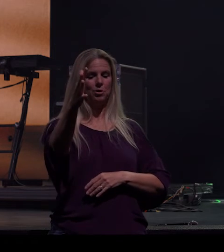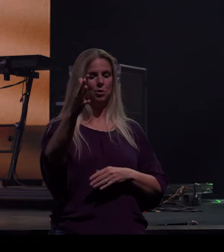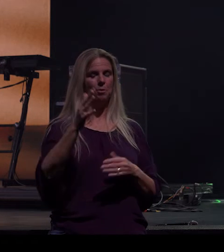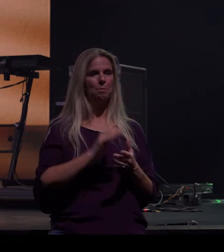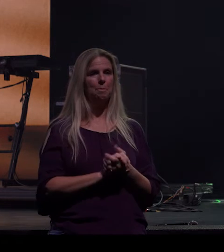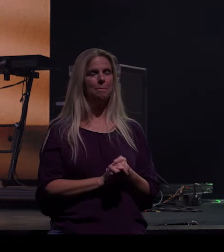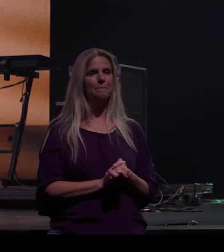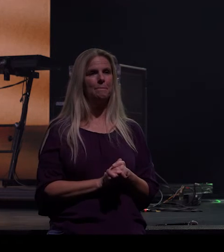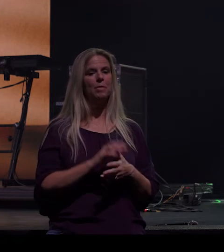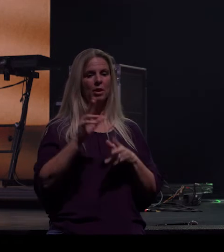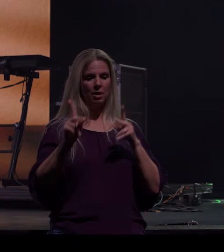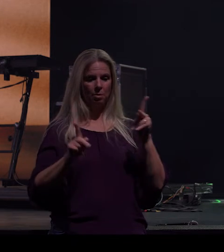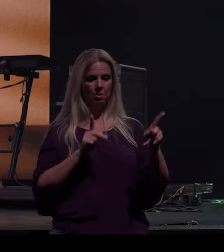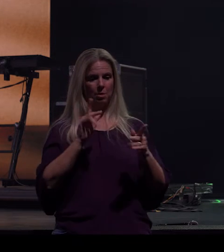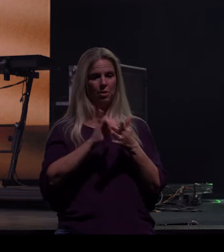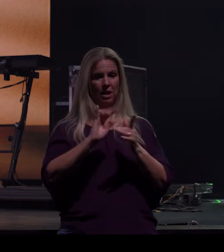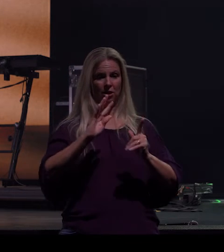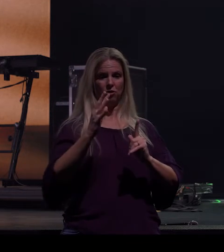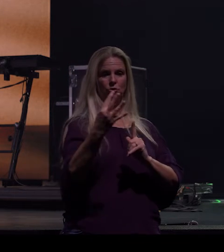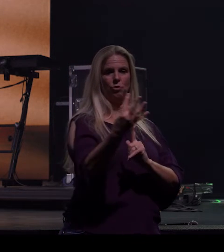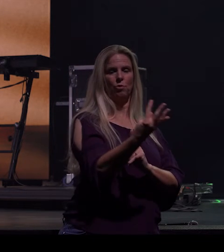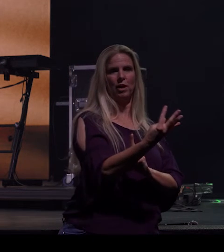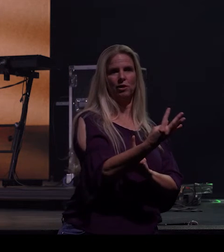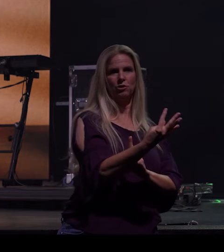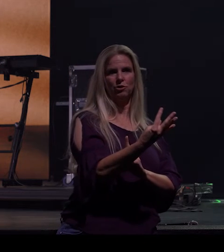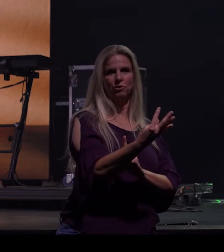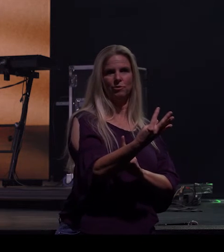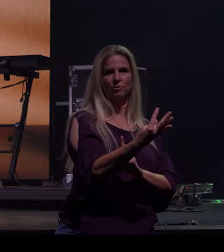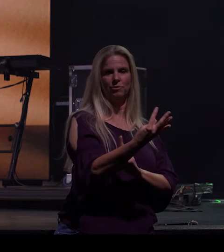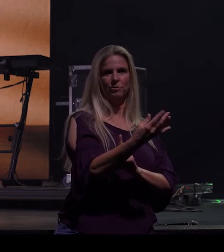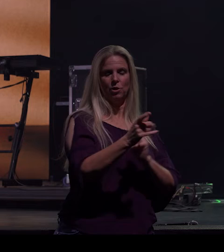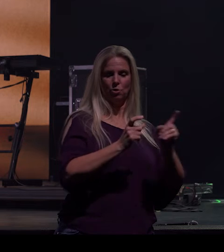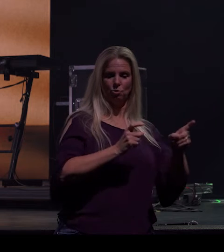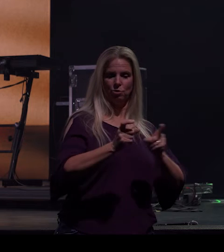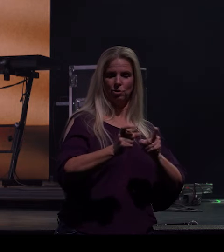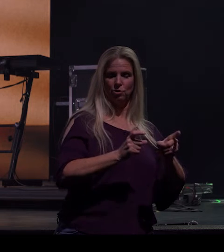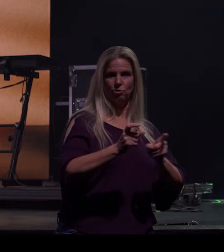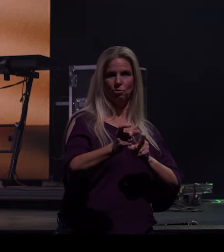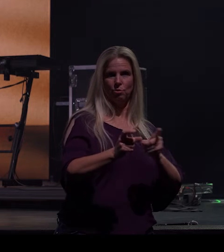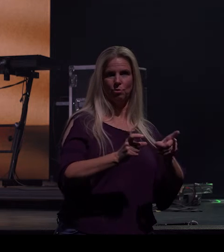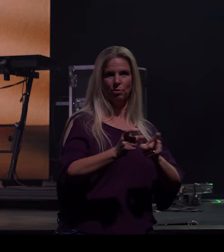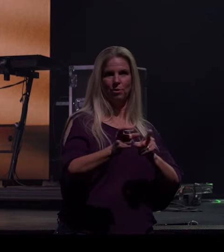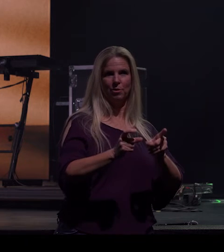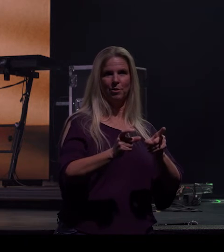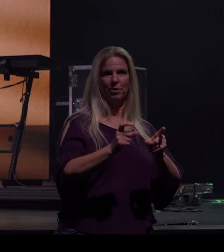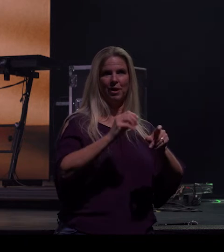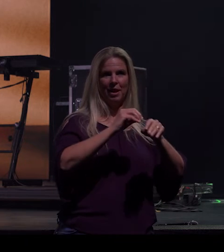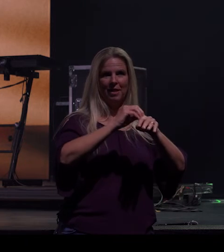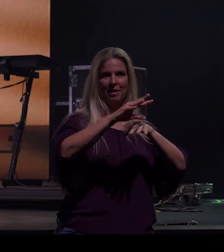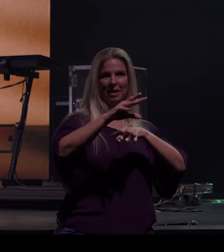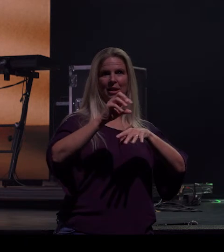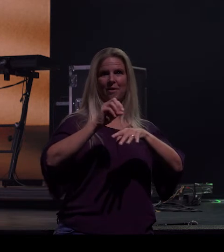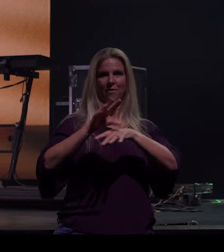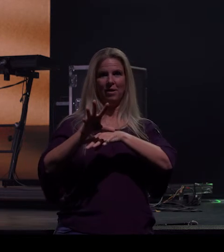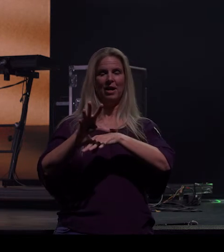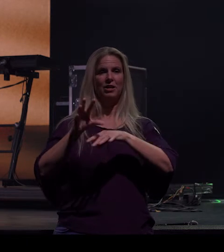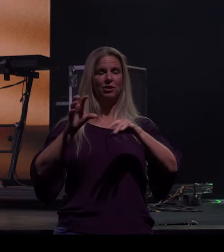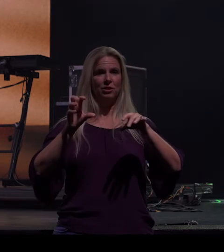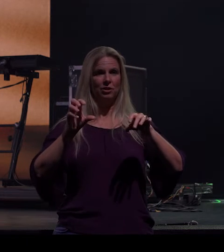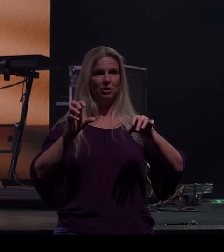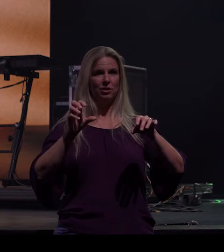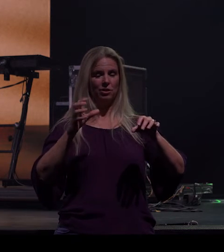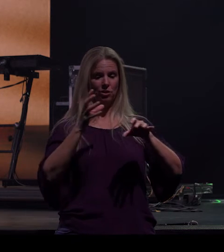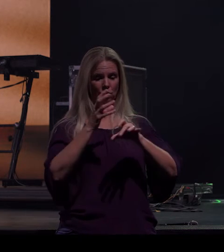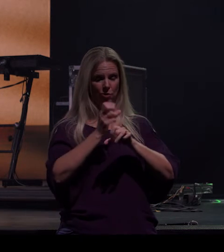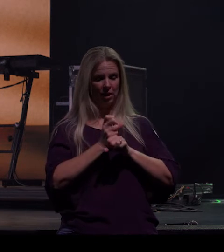are around you right now will dictate the quality of the advice you get. And of all the things we'll cover